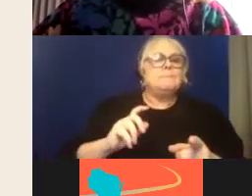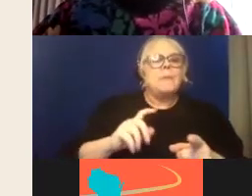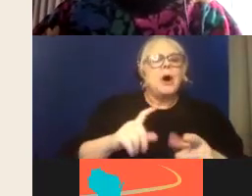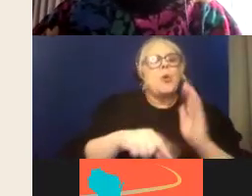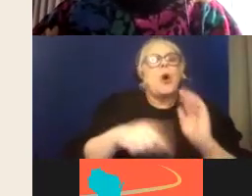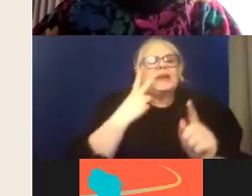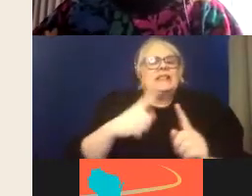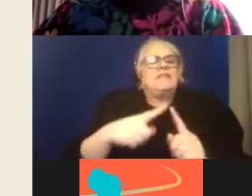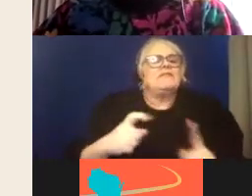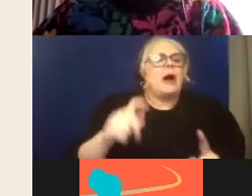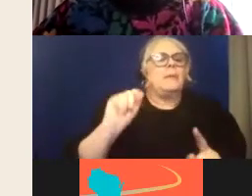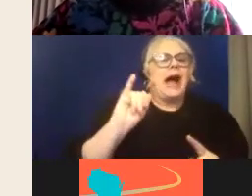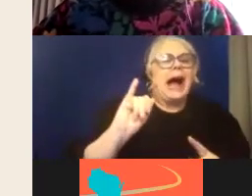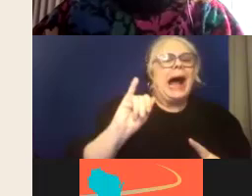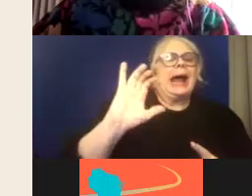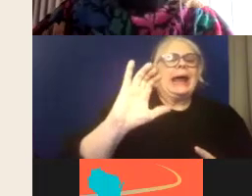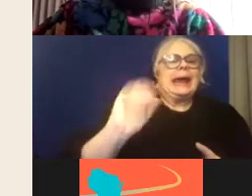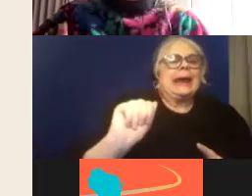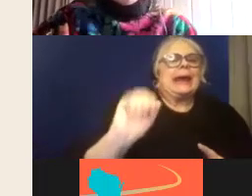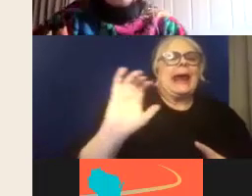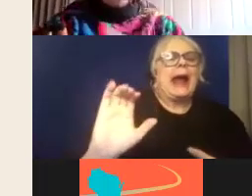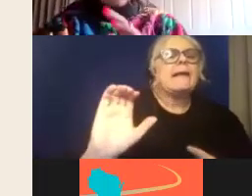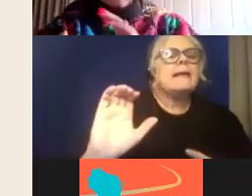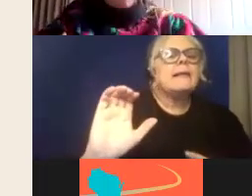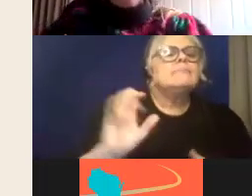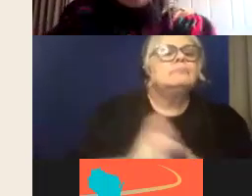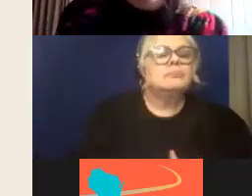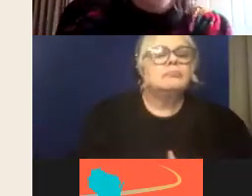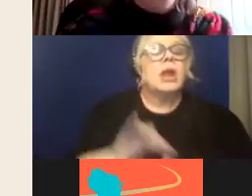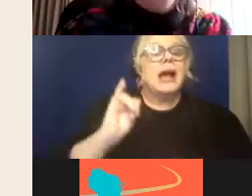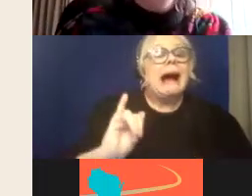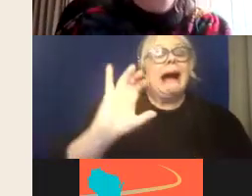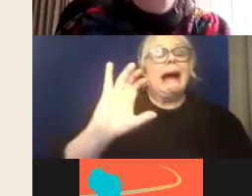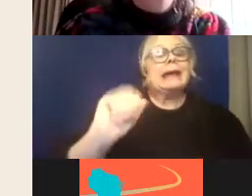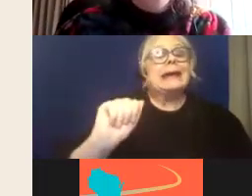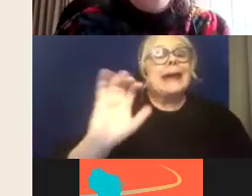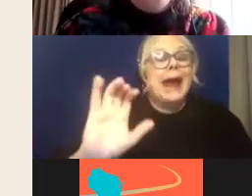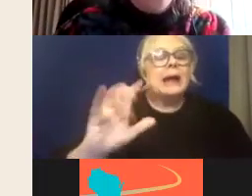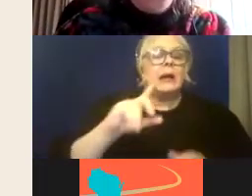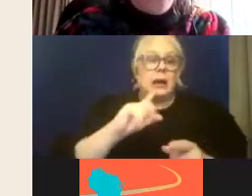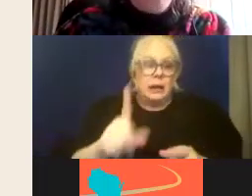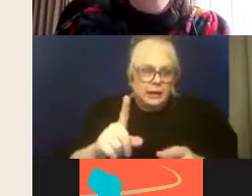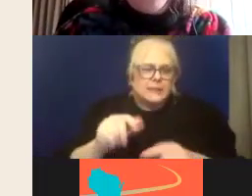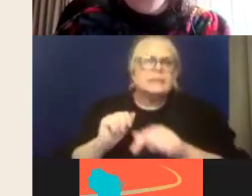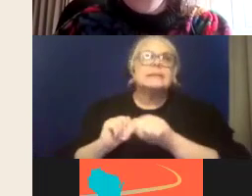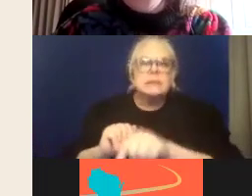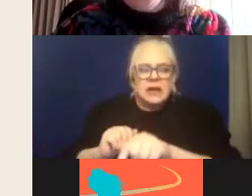ICAC consists of a network of affiliate jurisdictions across the state, as well as a state-level team at